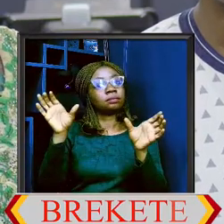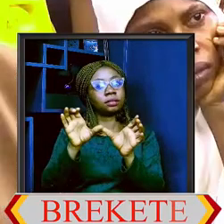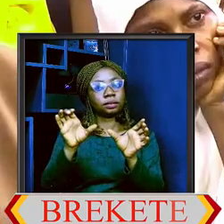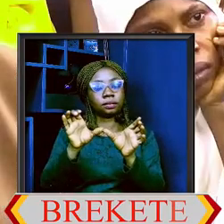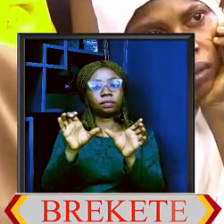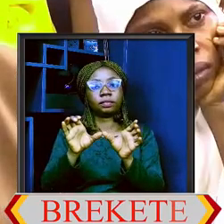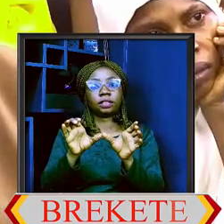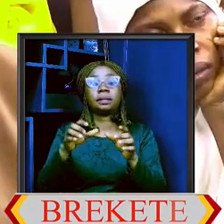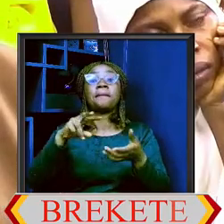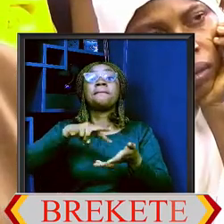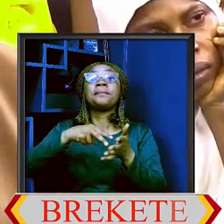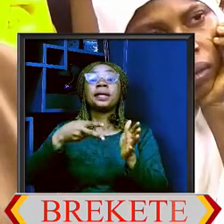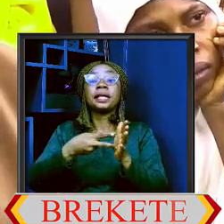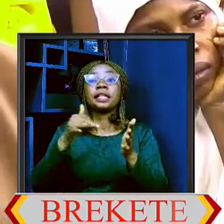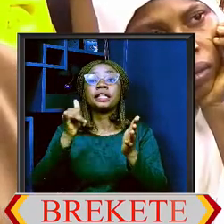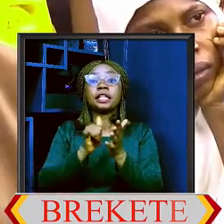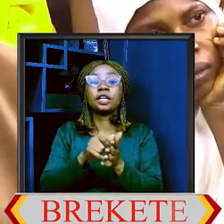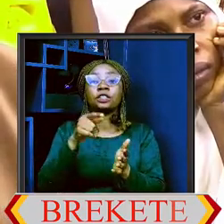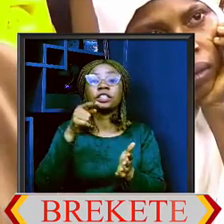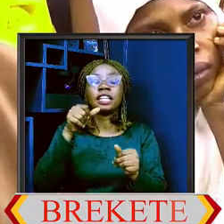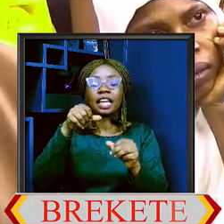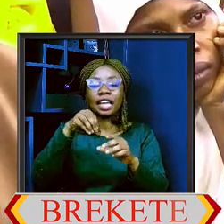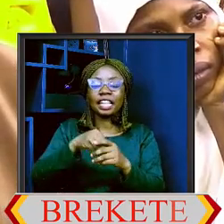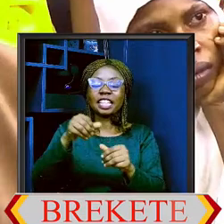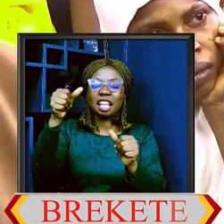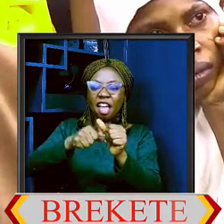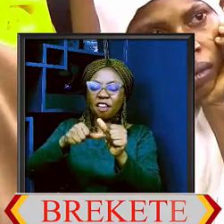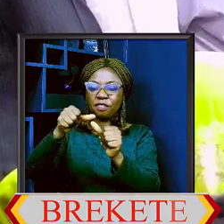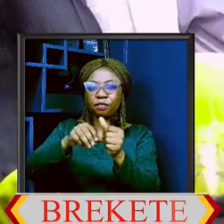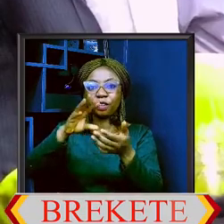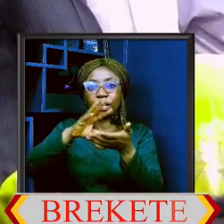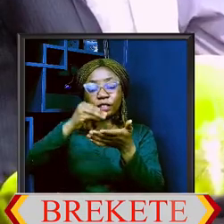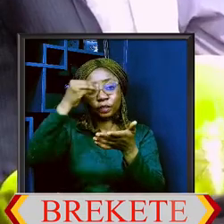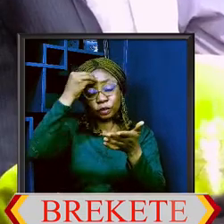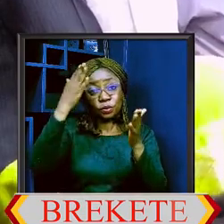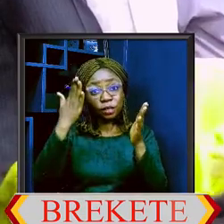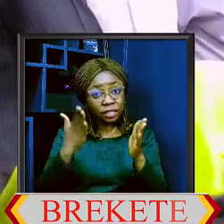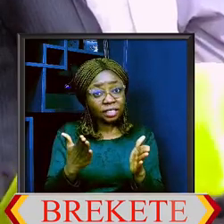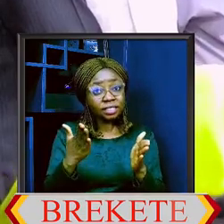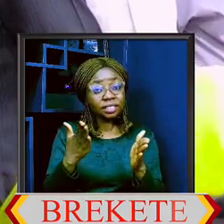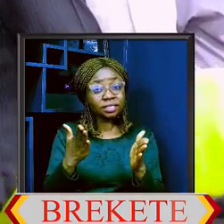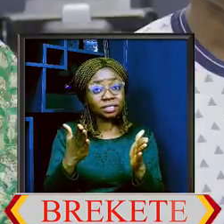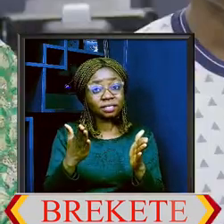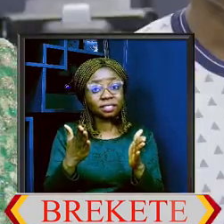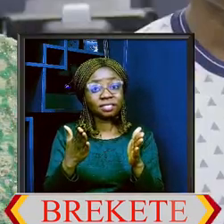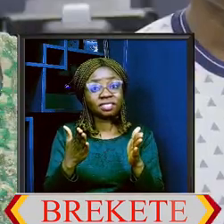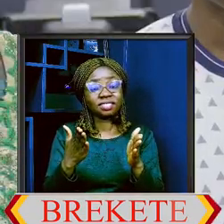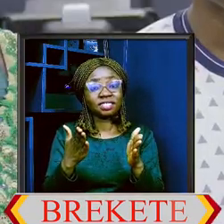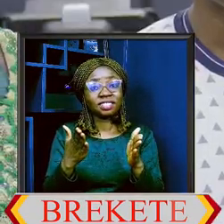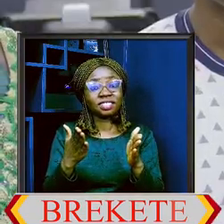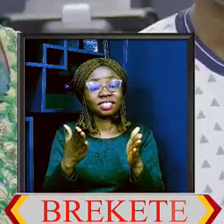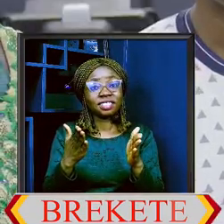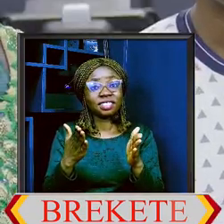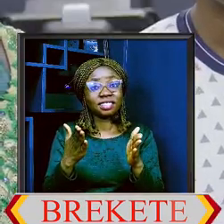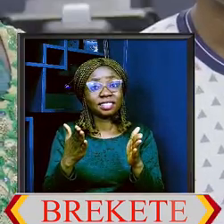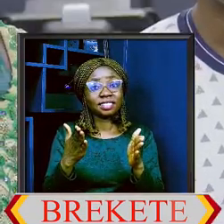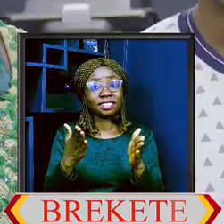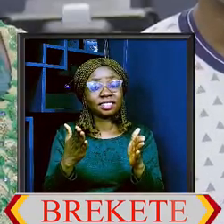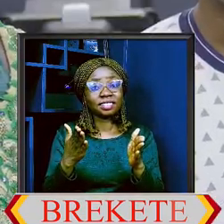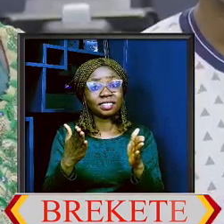means you are in every student in fact if